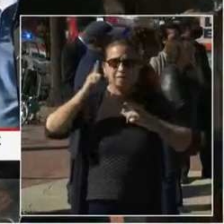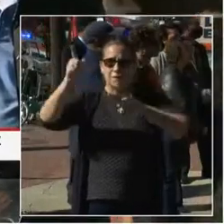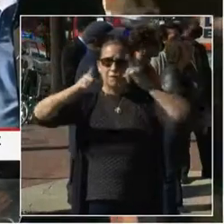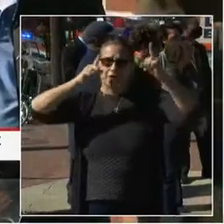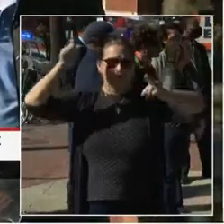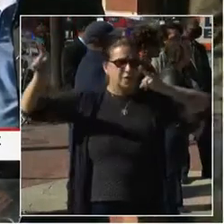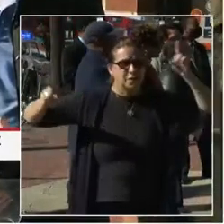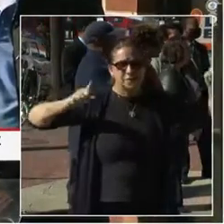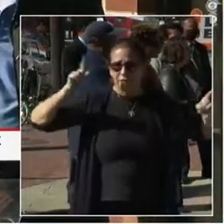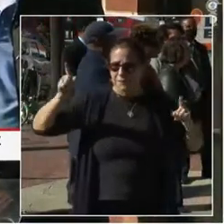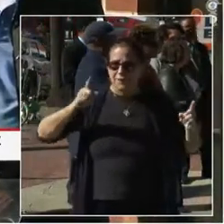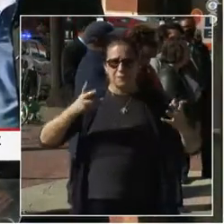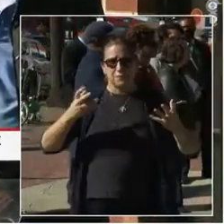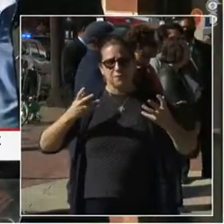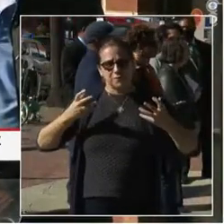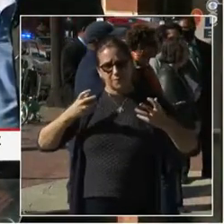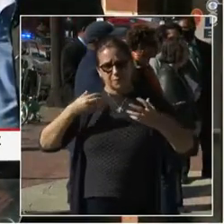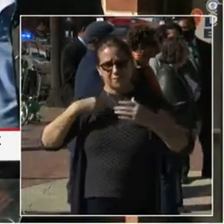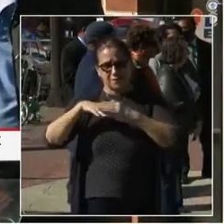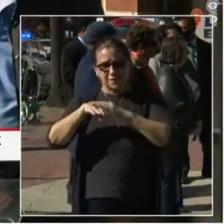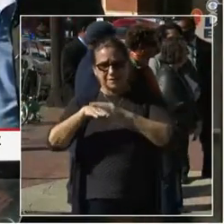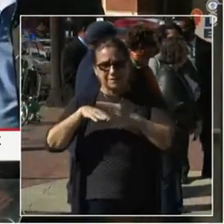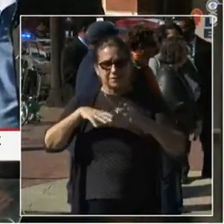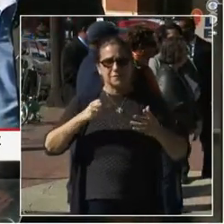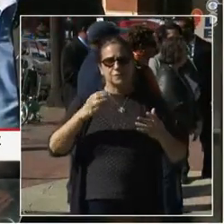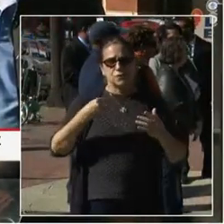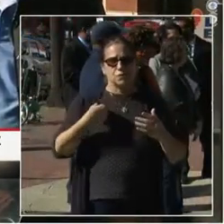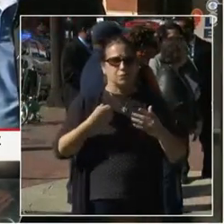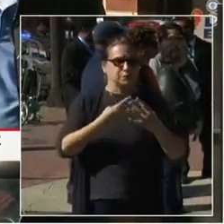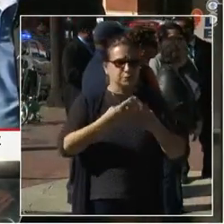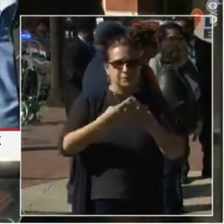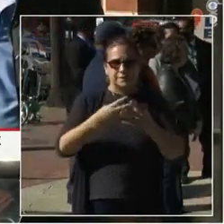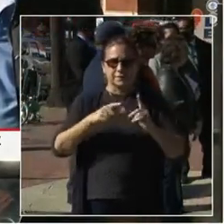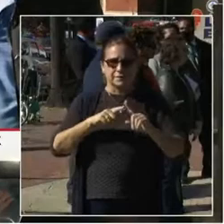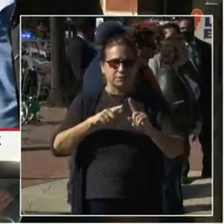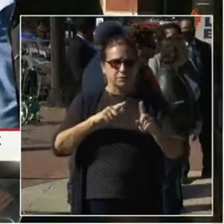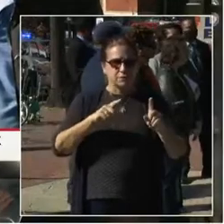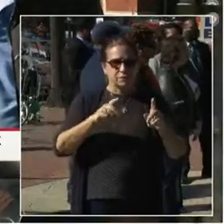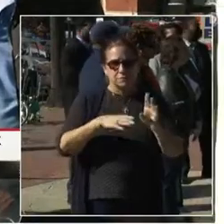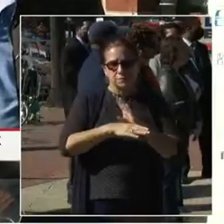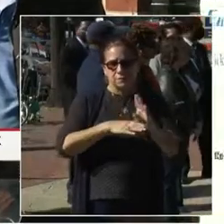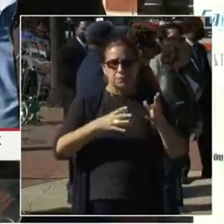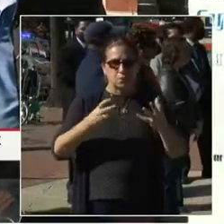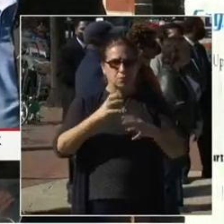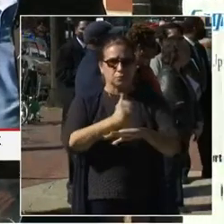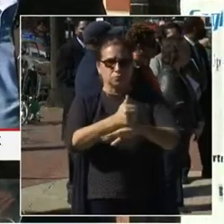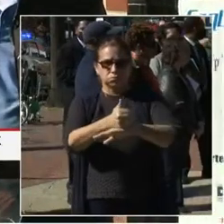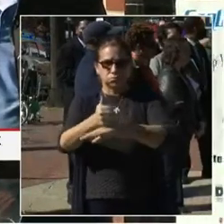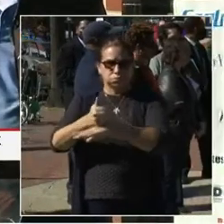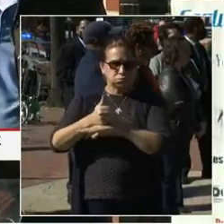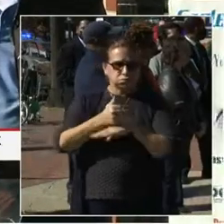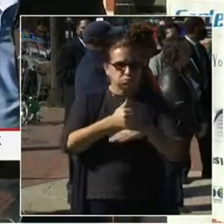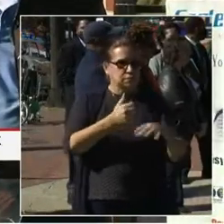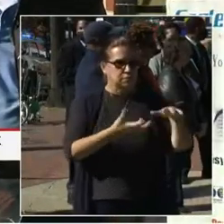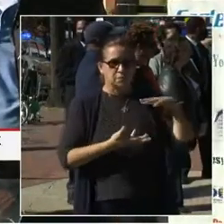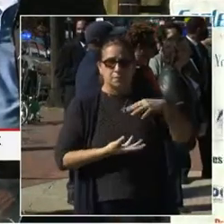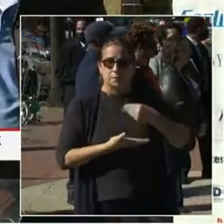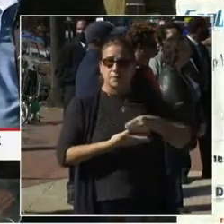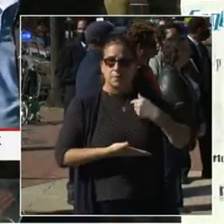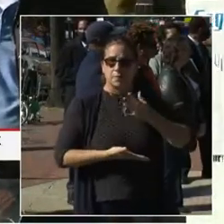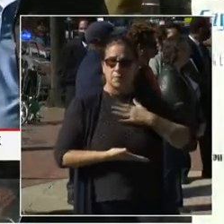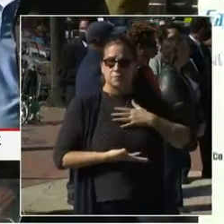of the recipients of the first round of funding. That's over $9 million invested in the restaurants that she named.